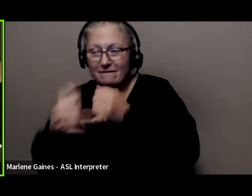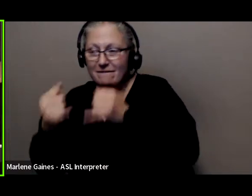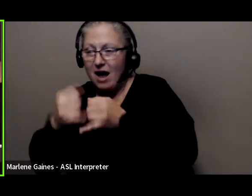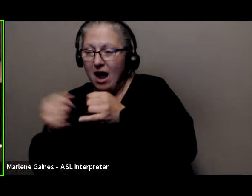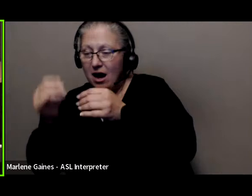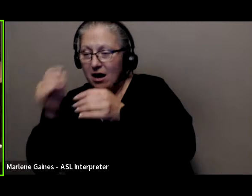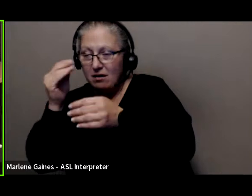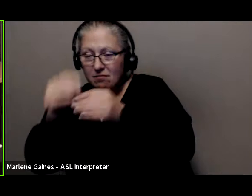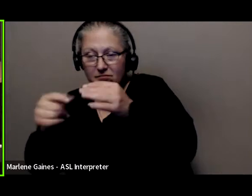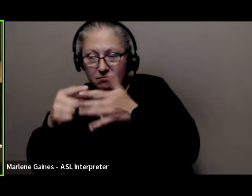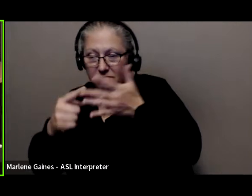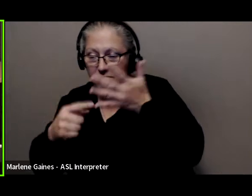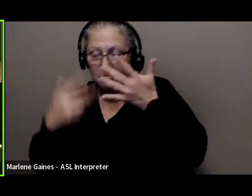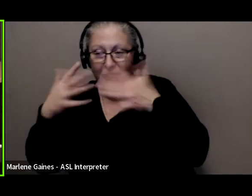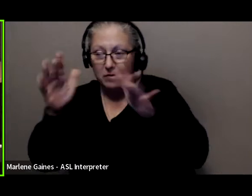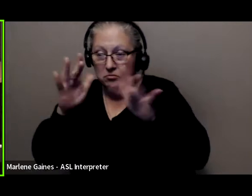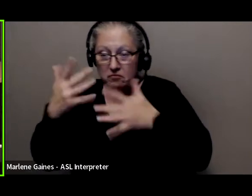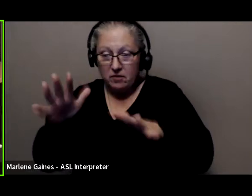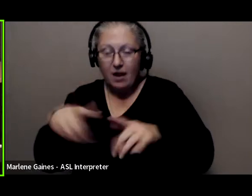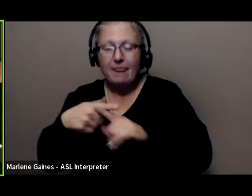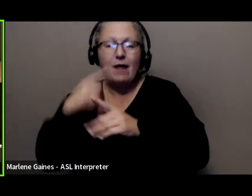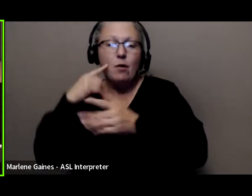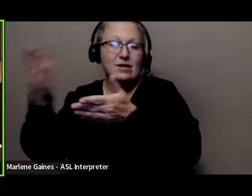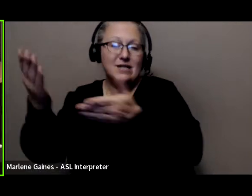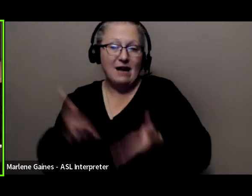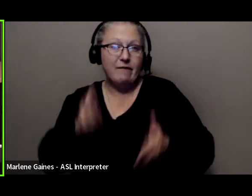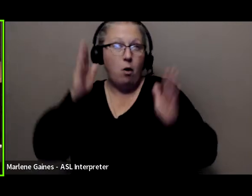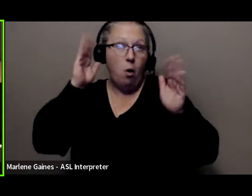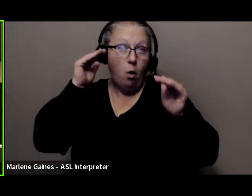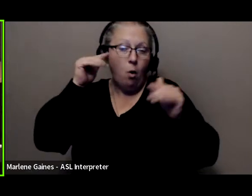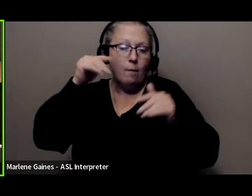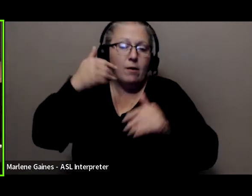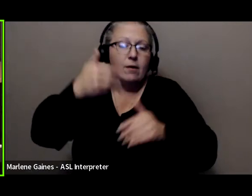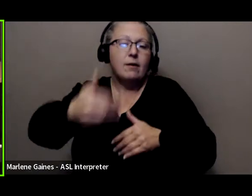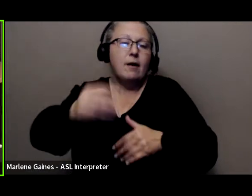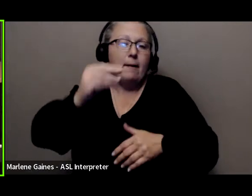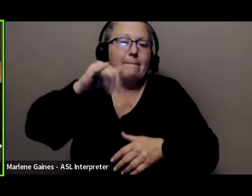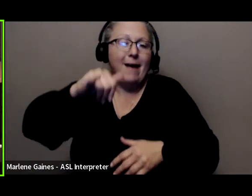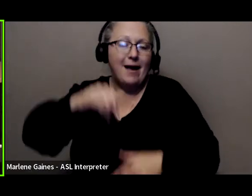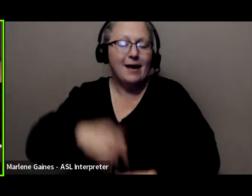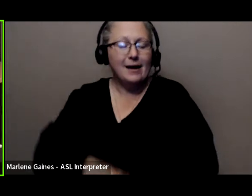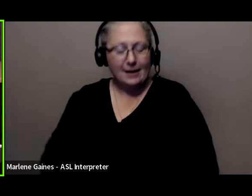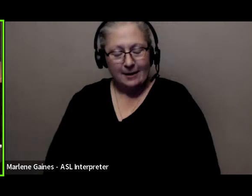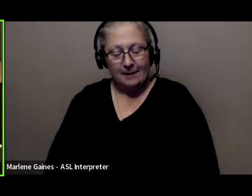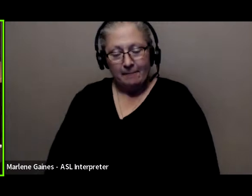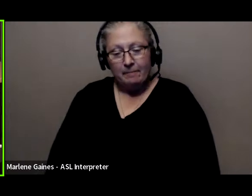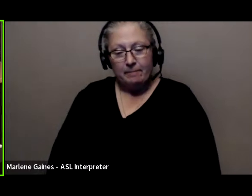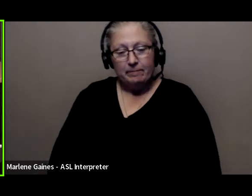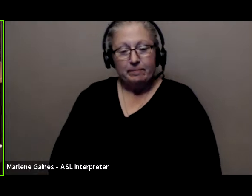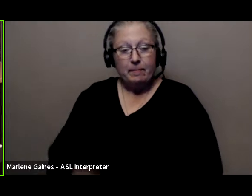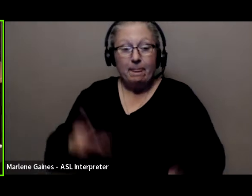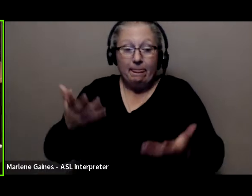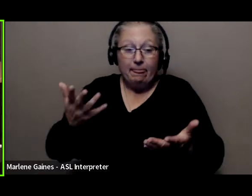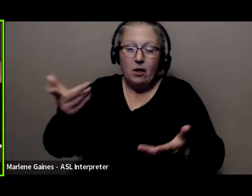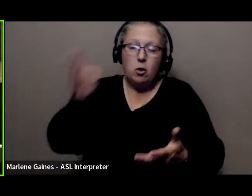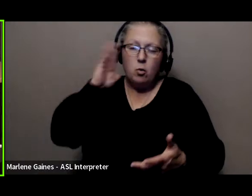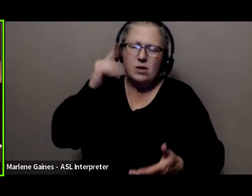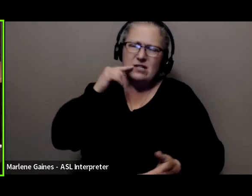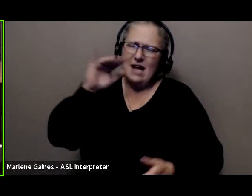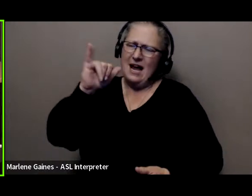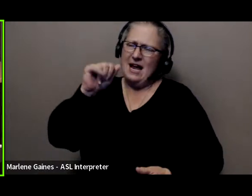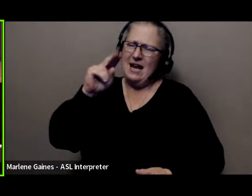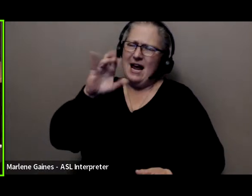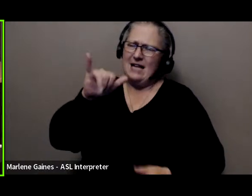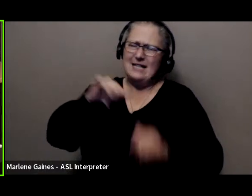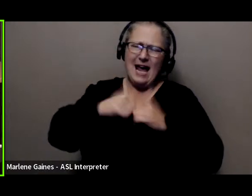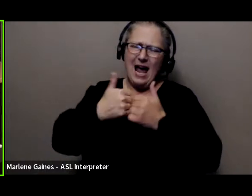touches before getting delivered, hopefully sometime in May. Cool. As you might say, Yancy, how are we going to